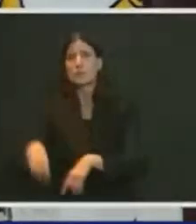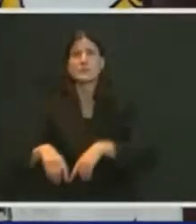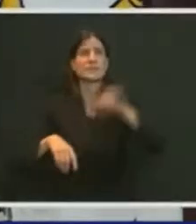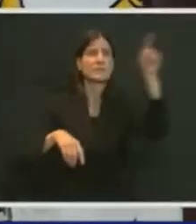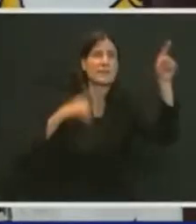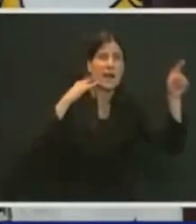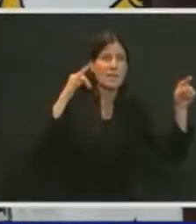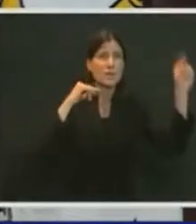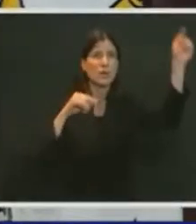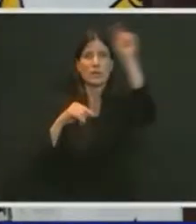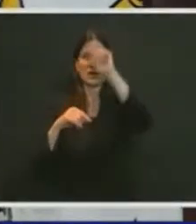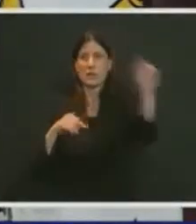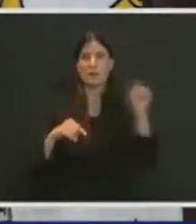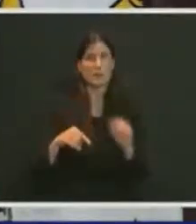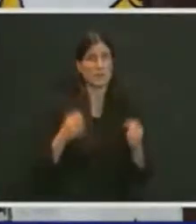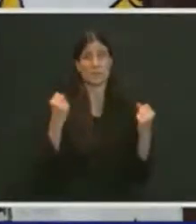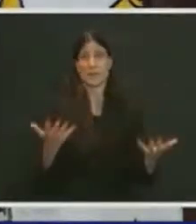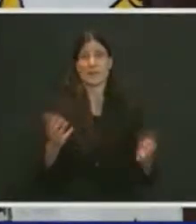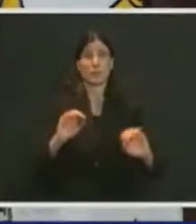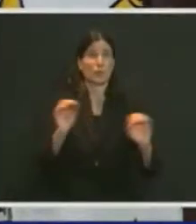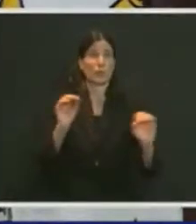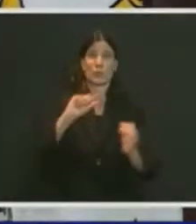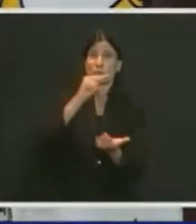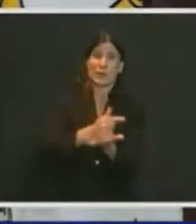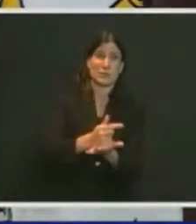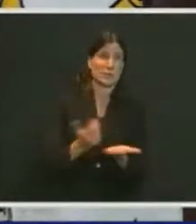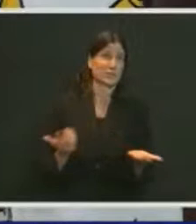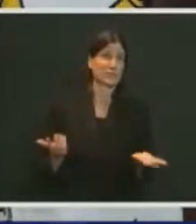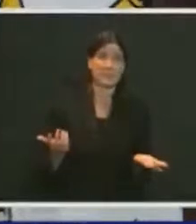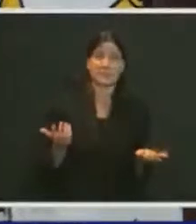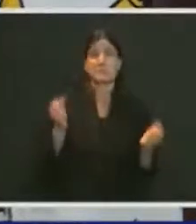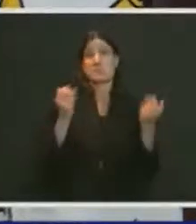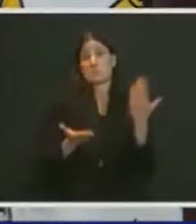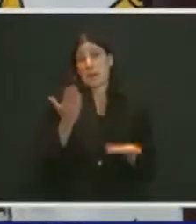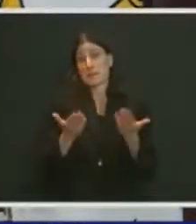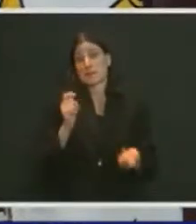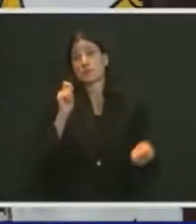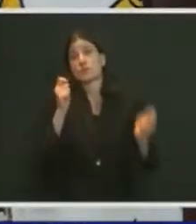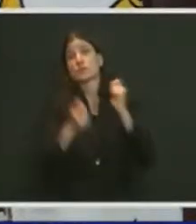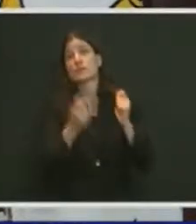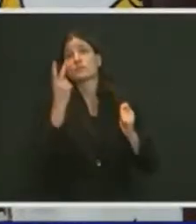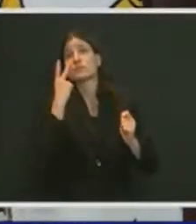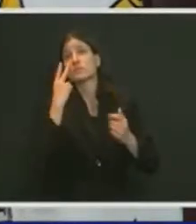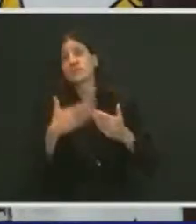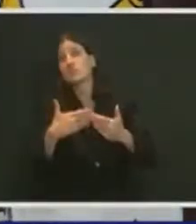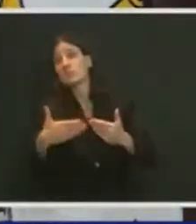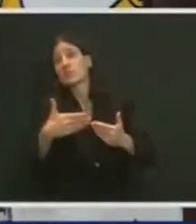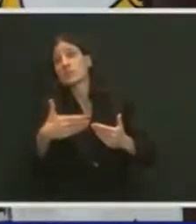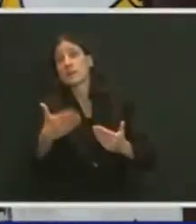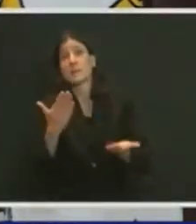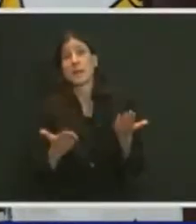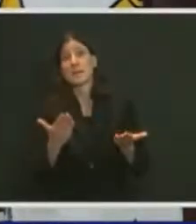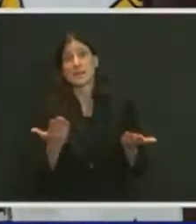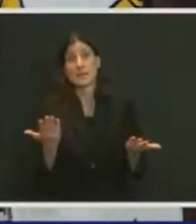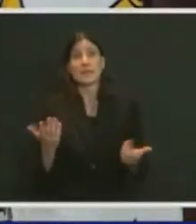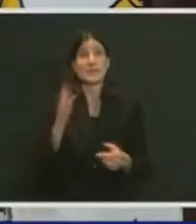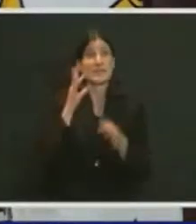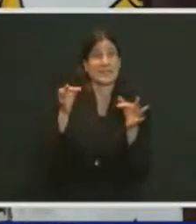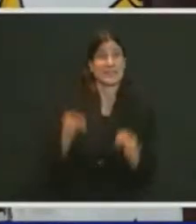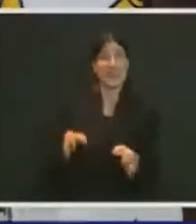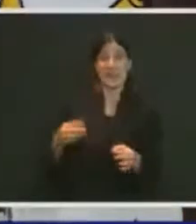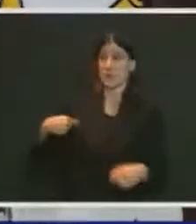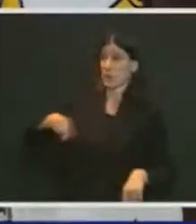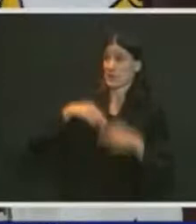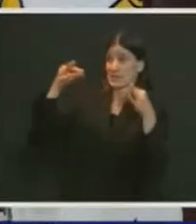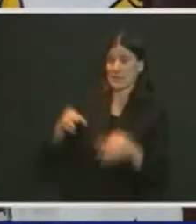can, and it is going to be changing goalpost. Like, I don't set the goalpost. The virus sets the goalpost. So as we see